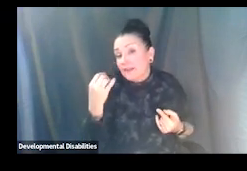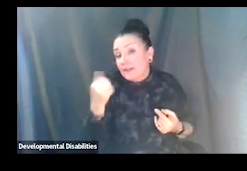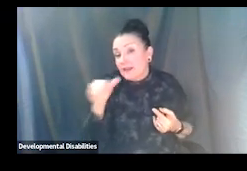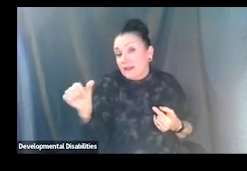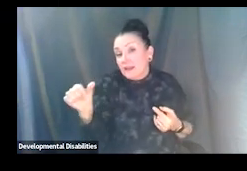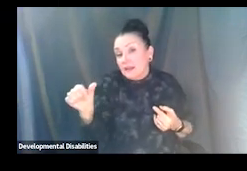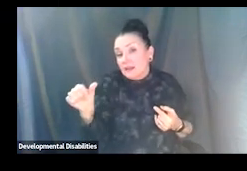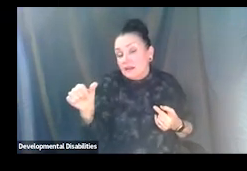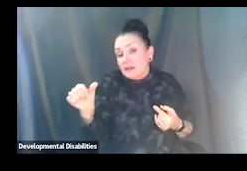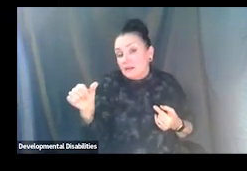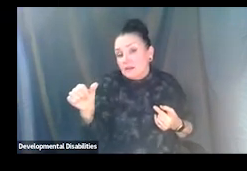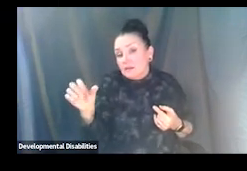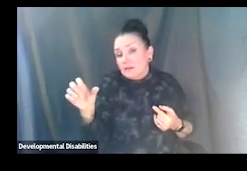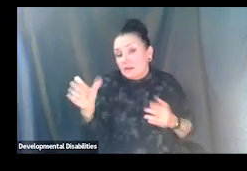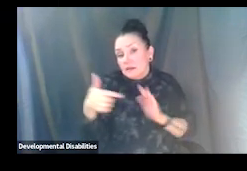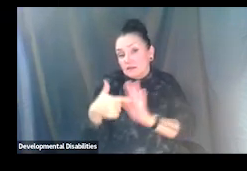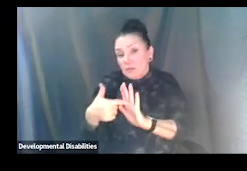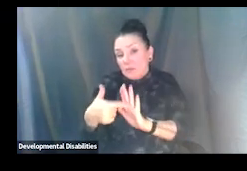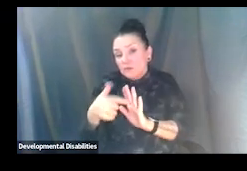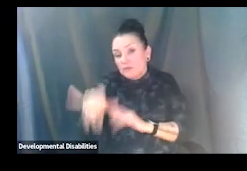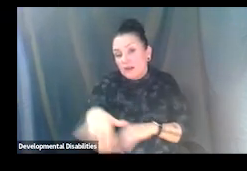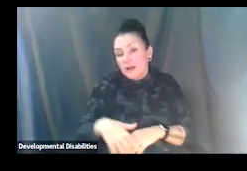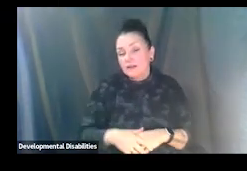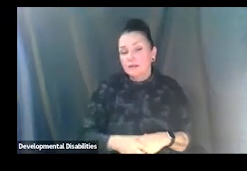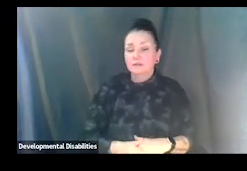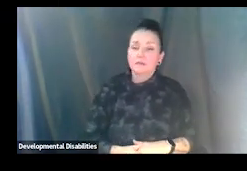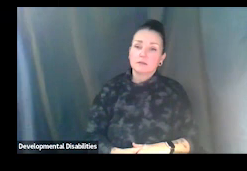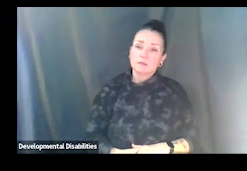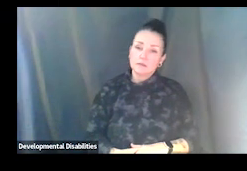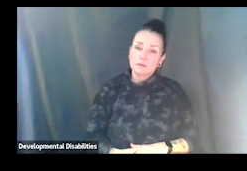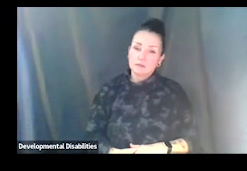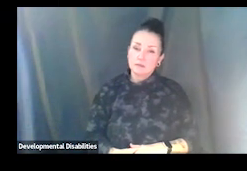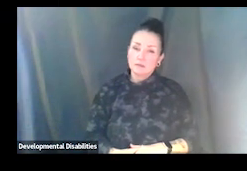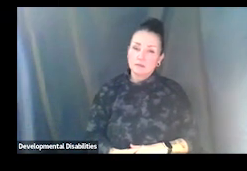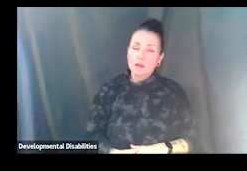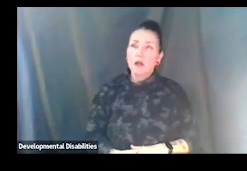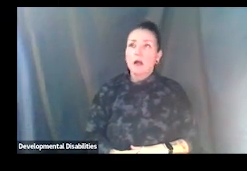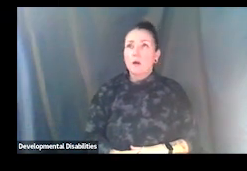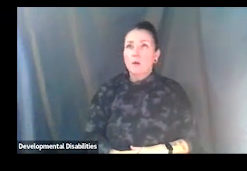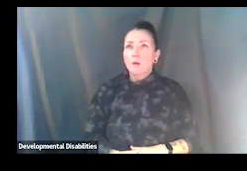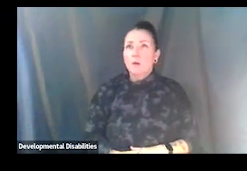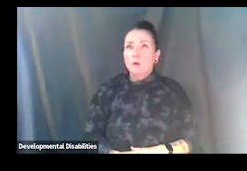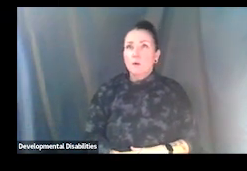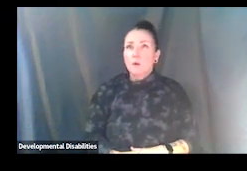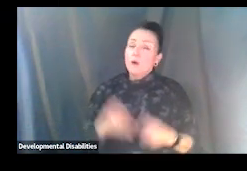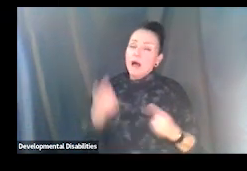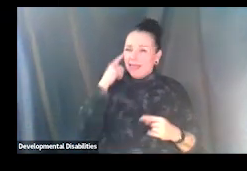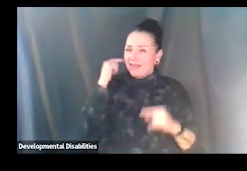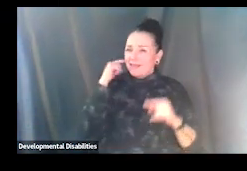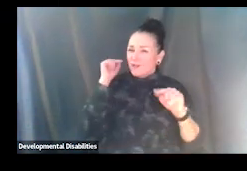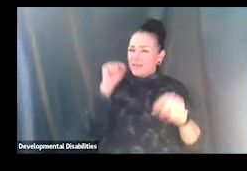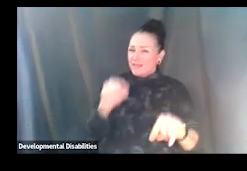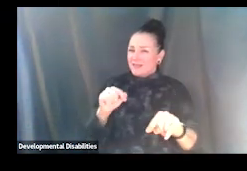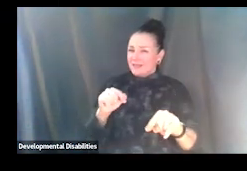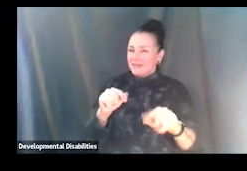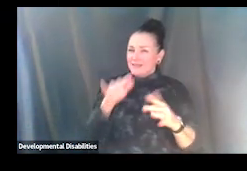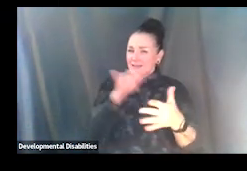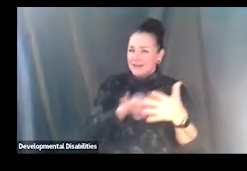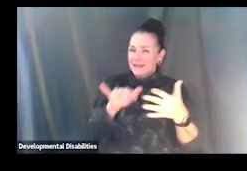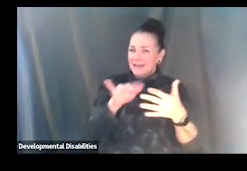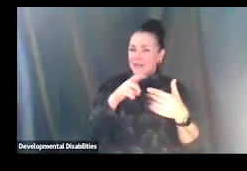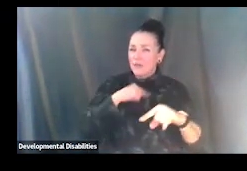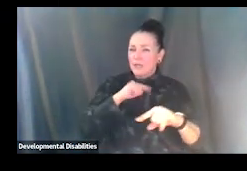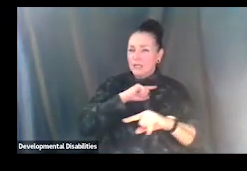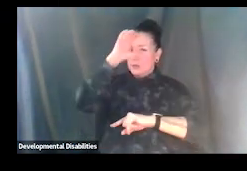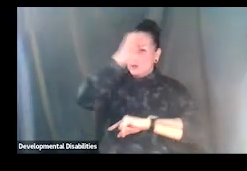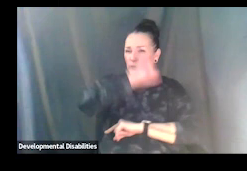it's in talking about these, I think the assumption is that we have ruled out other possible explanations. So there, over the years, I've seen a